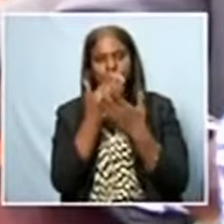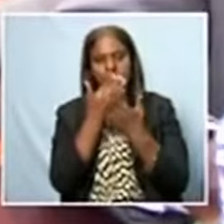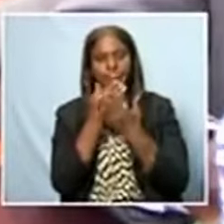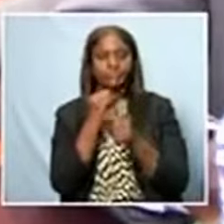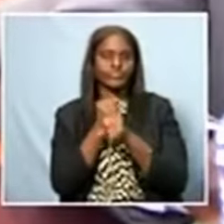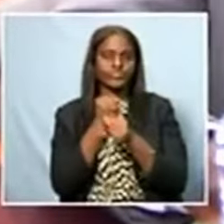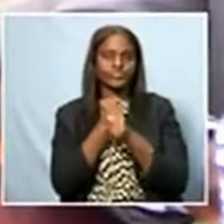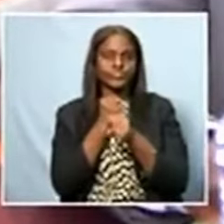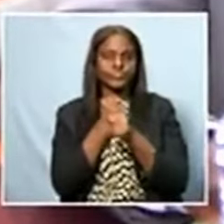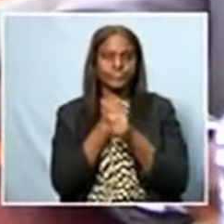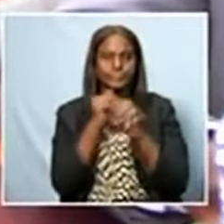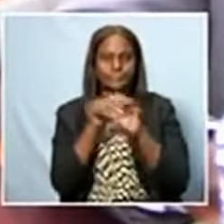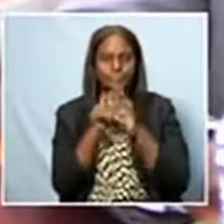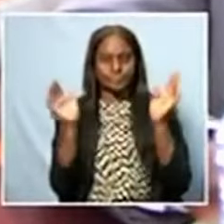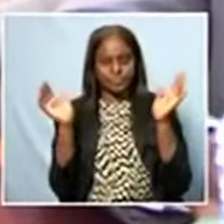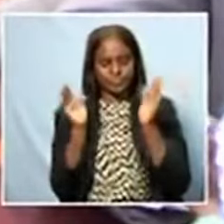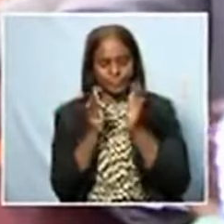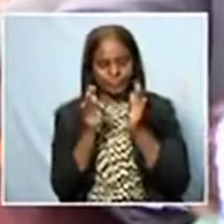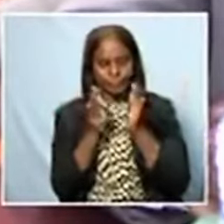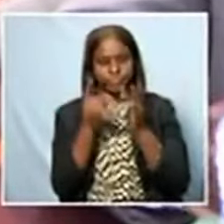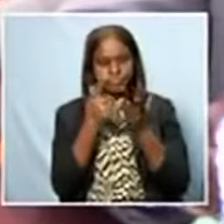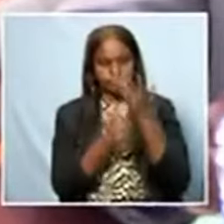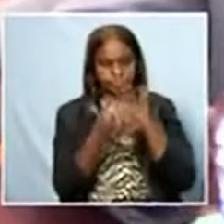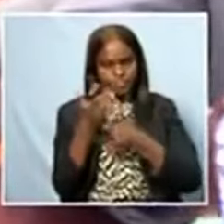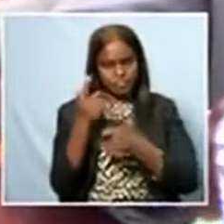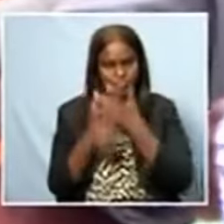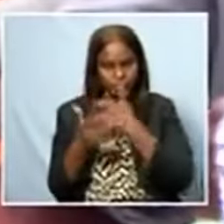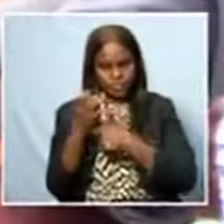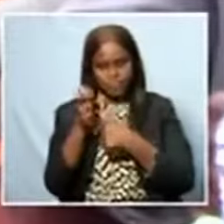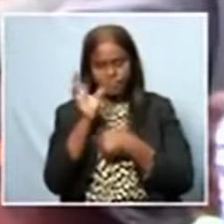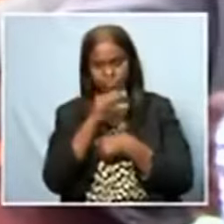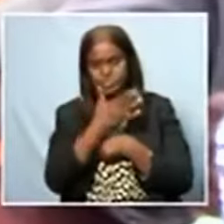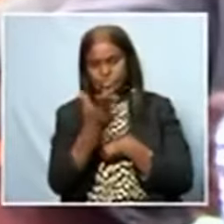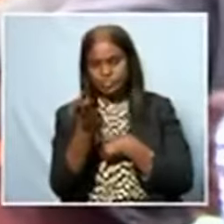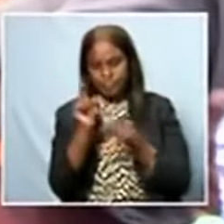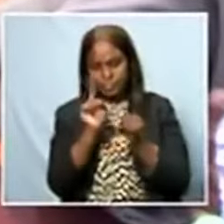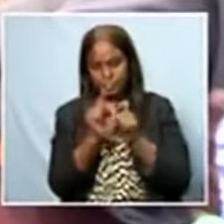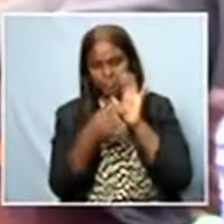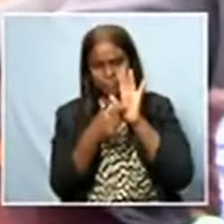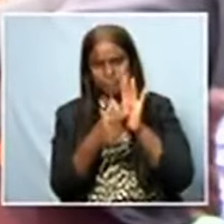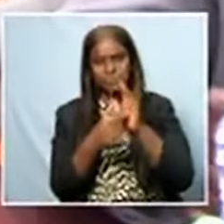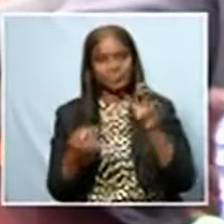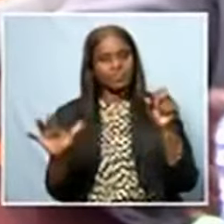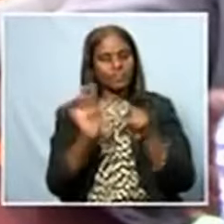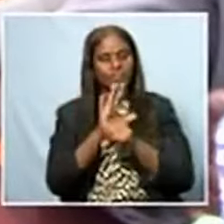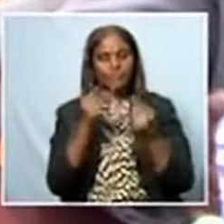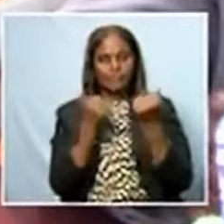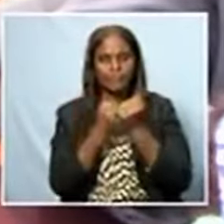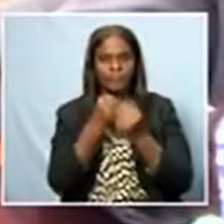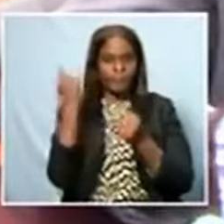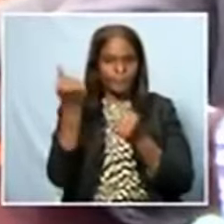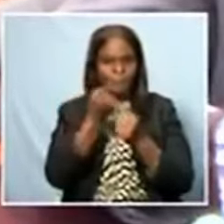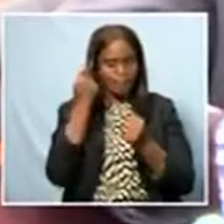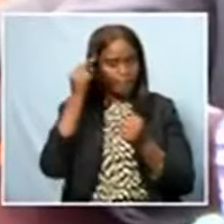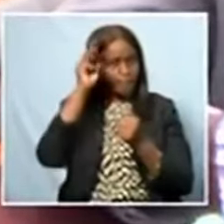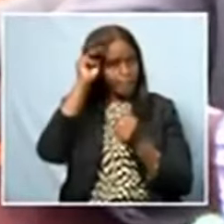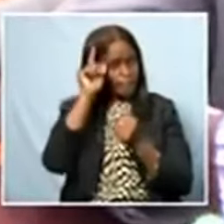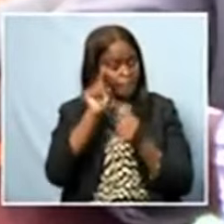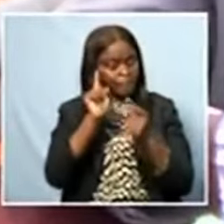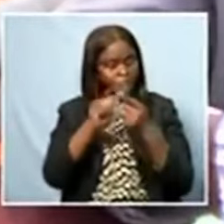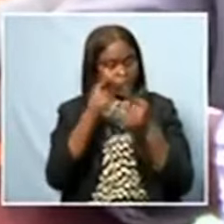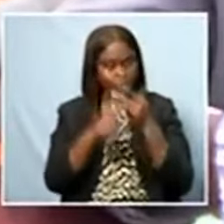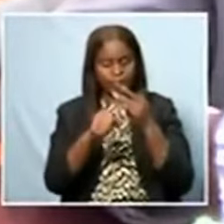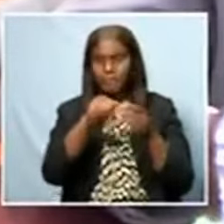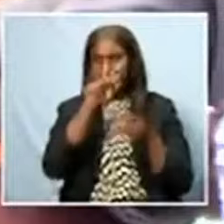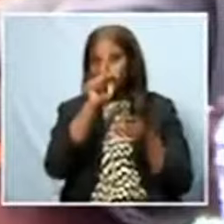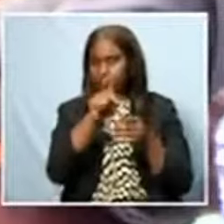innovation. In summary, the consultations reflect overwhelming support across ministries to repeal